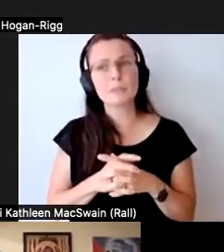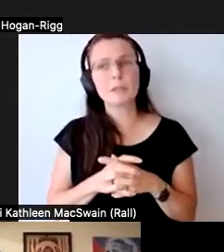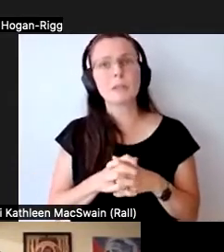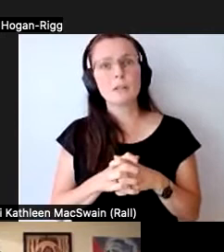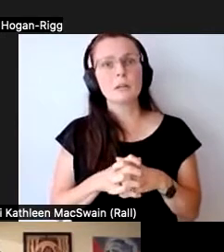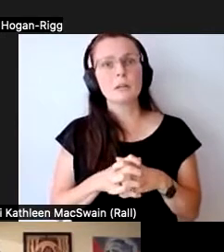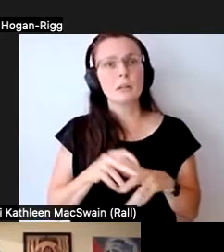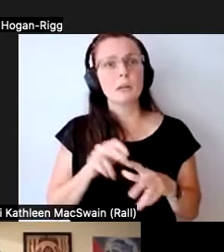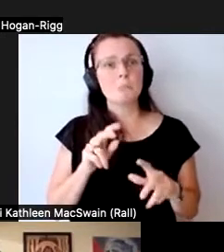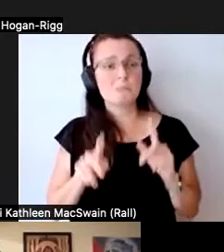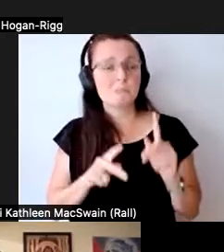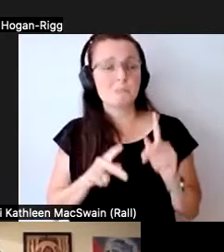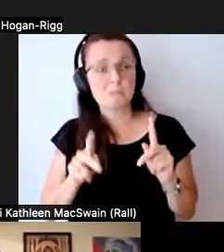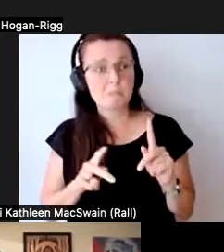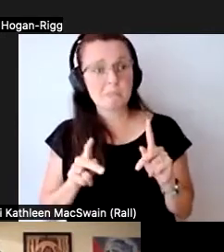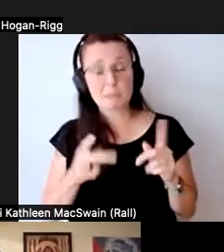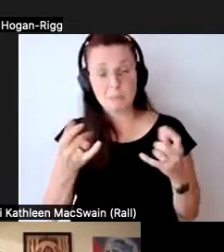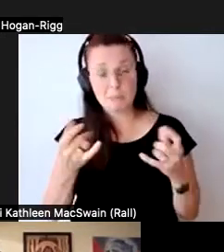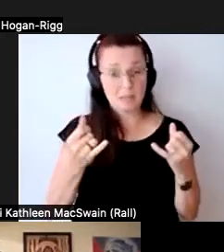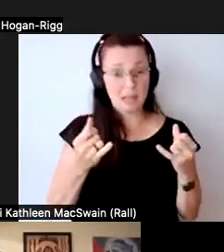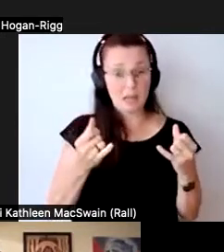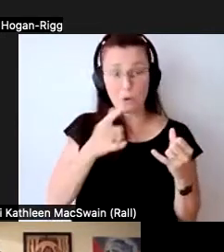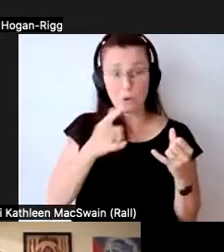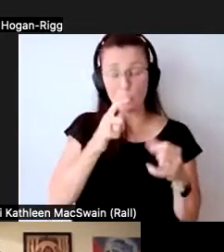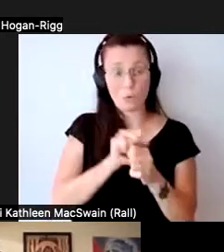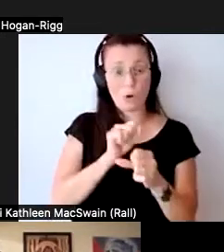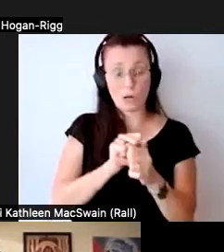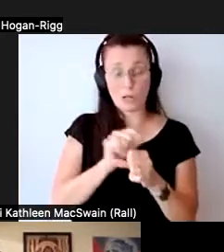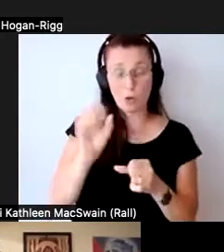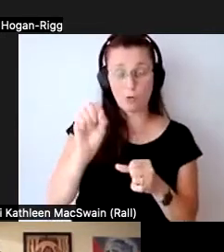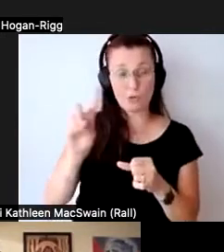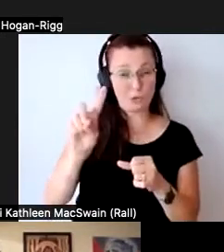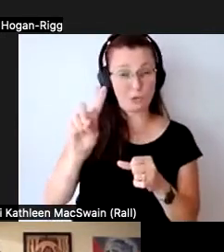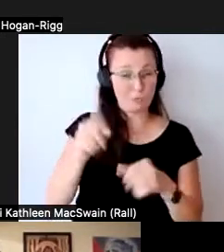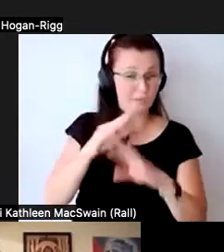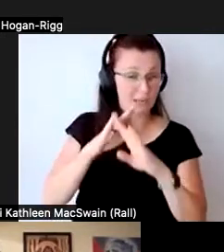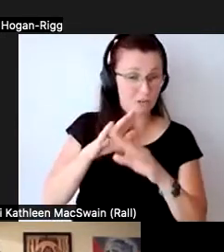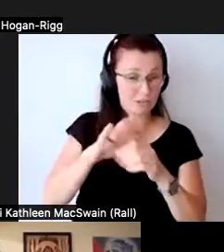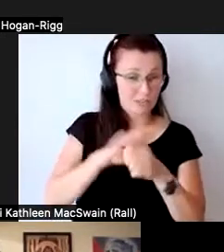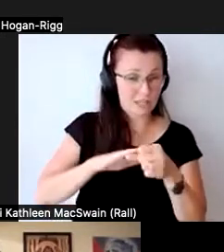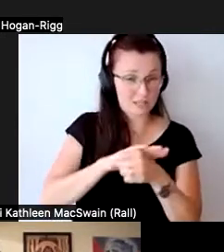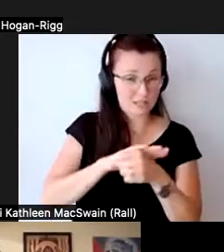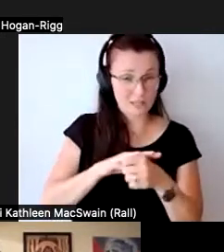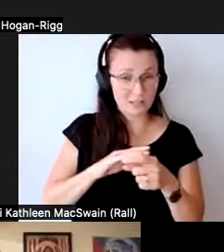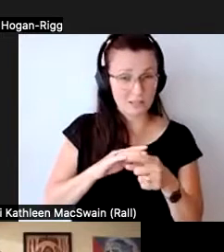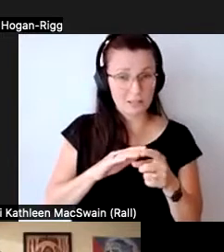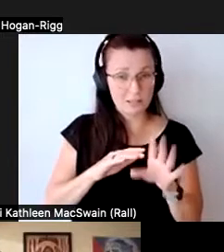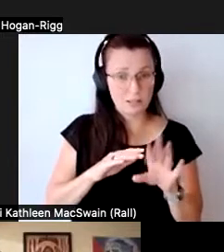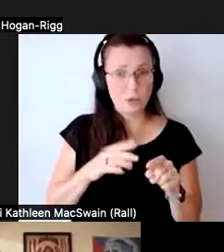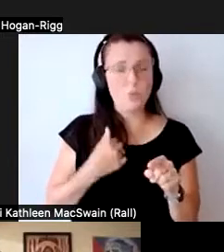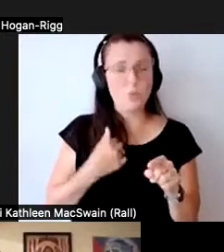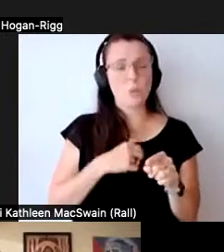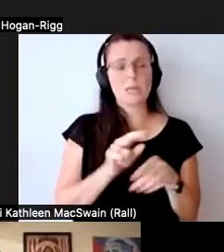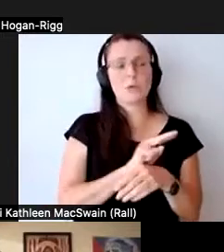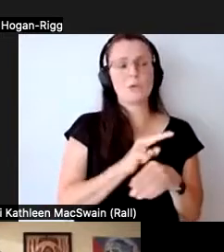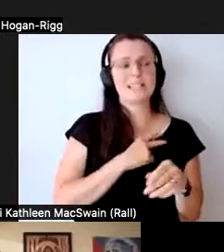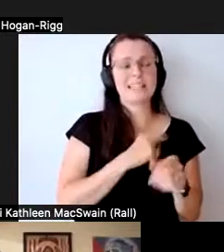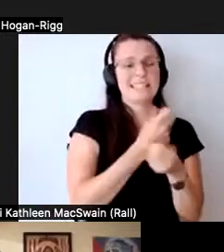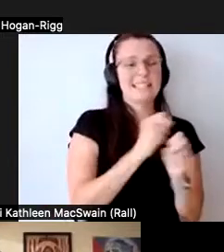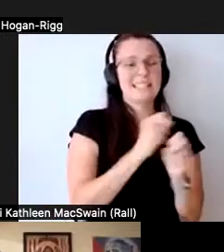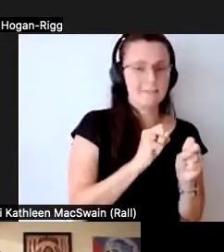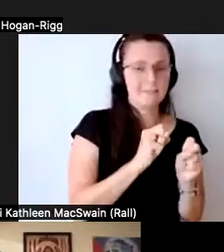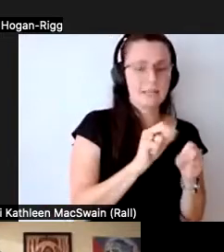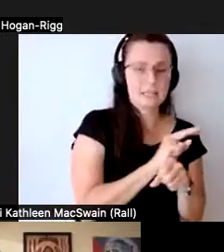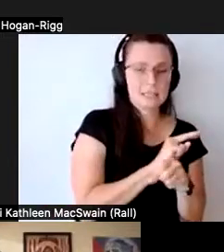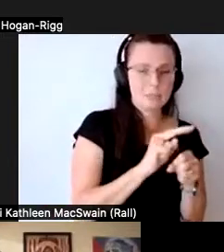OPC, Overdose Prevention Center, Safe Consumption Site. We don't use Supervised Consumption Site, we use Safe Consumption Site. We are unable